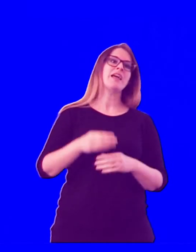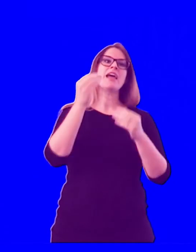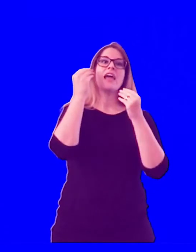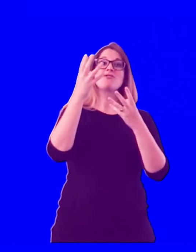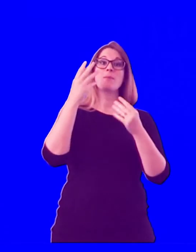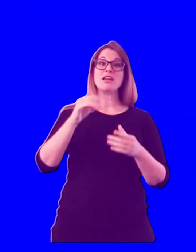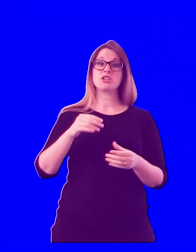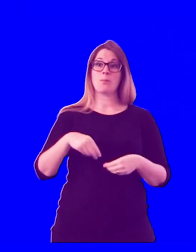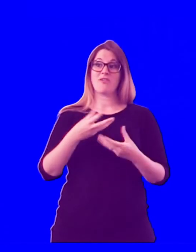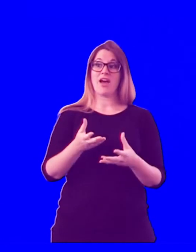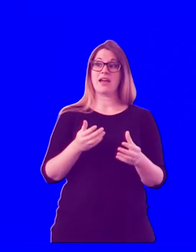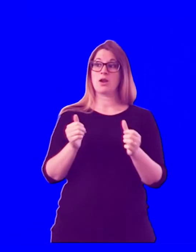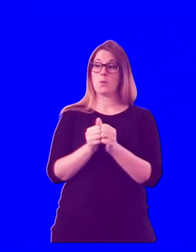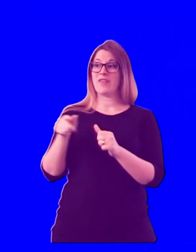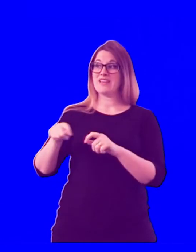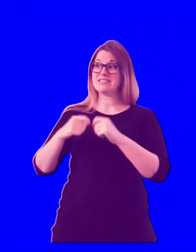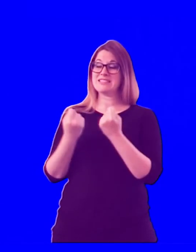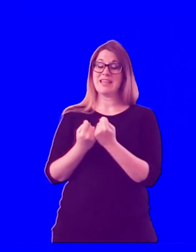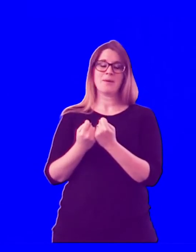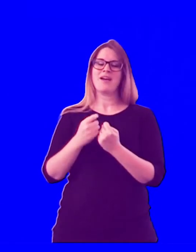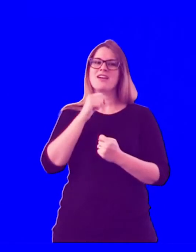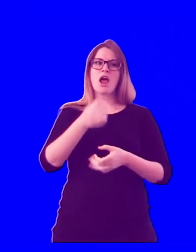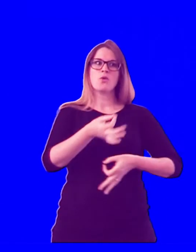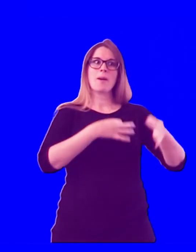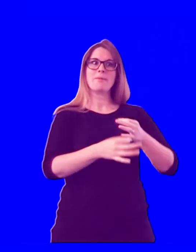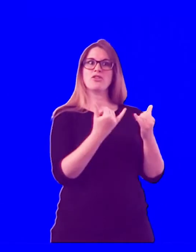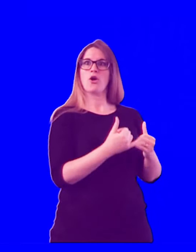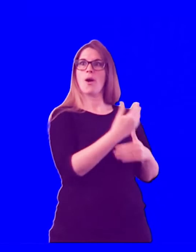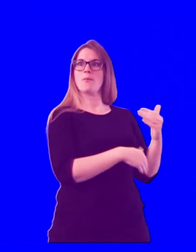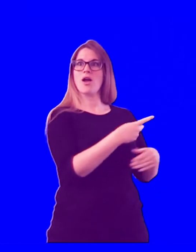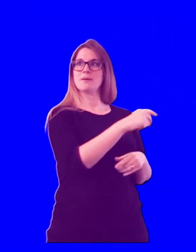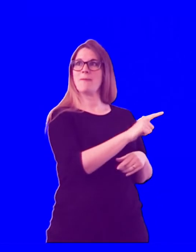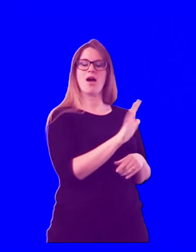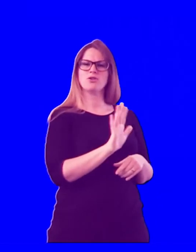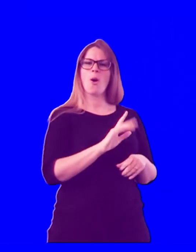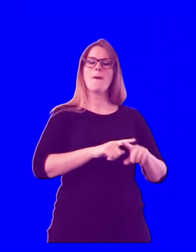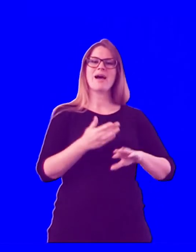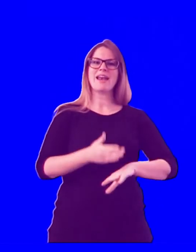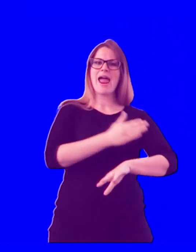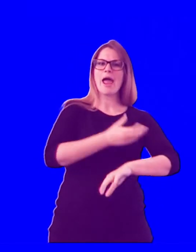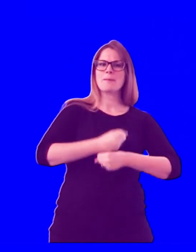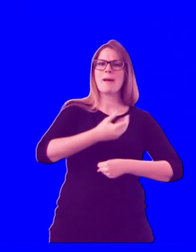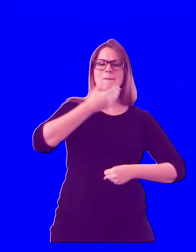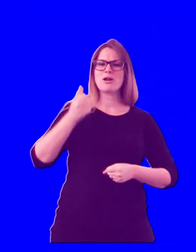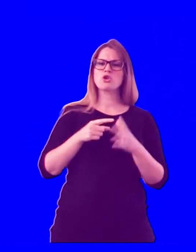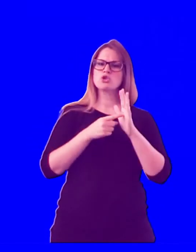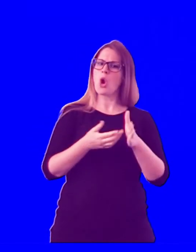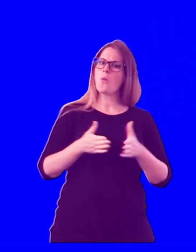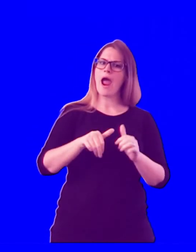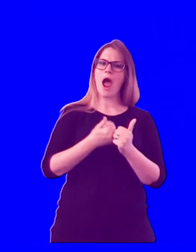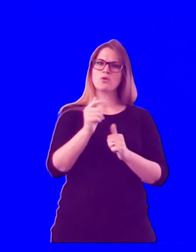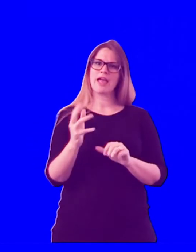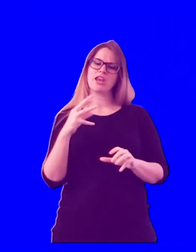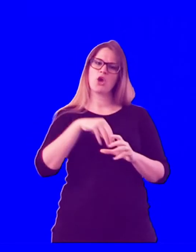information provided by the team was not to replace the current PAL process, but rather to enhance it, to show ways where you can include